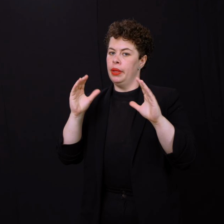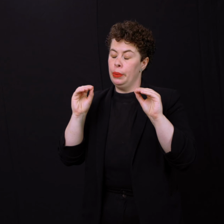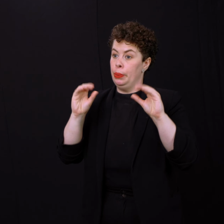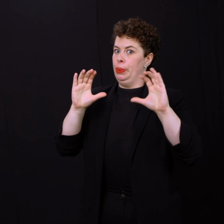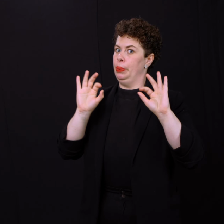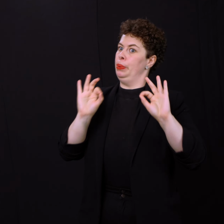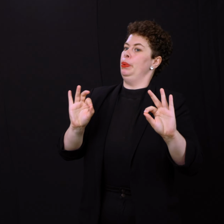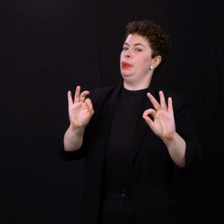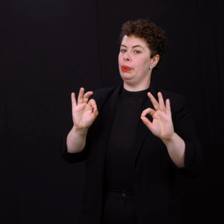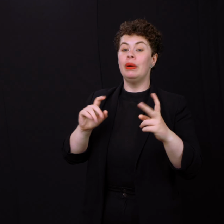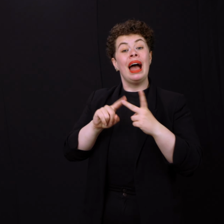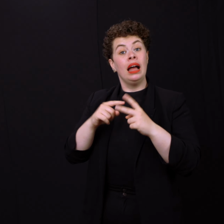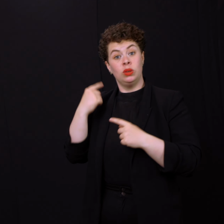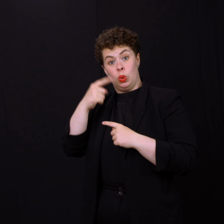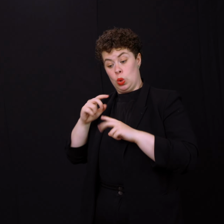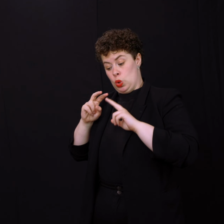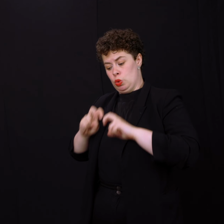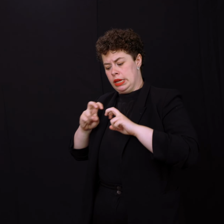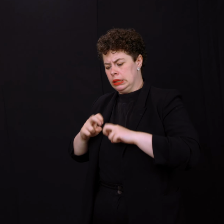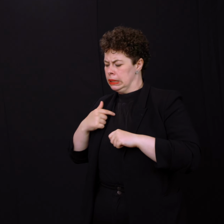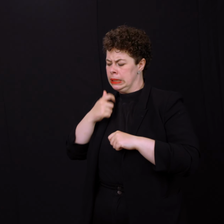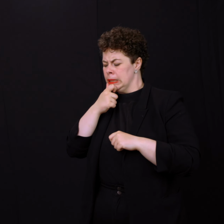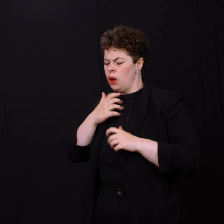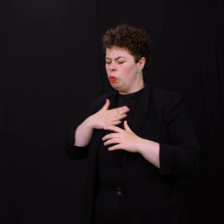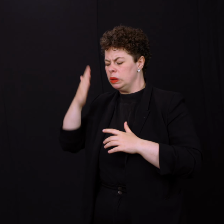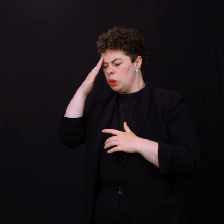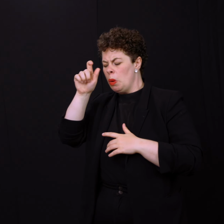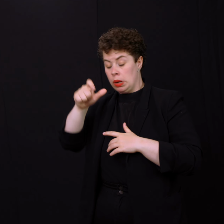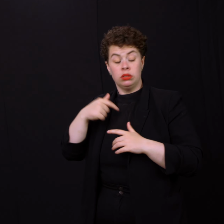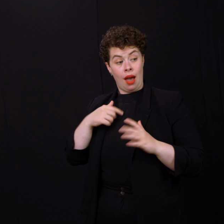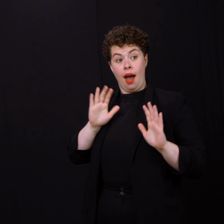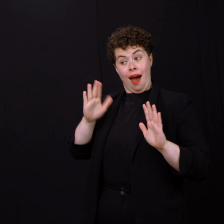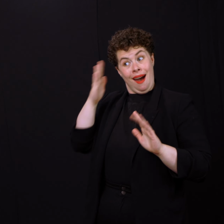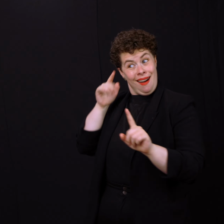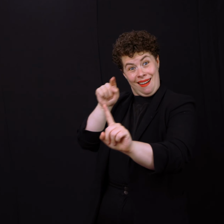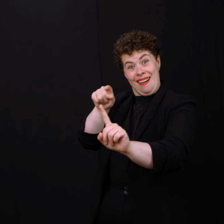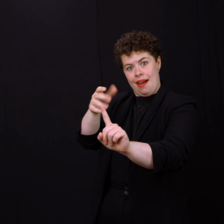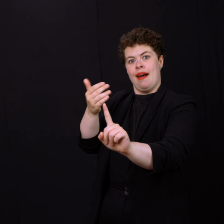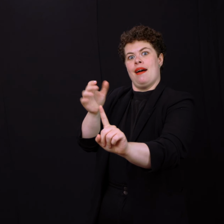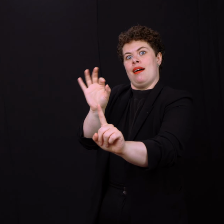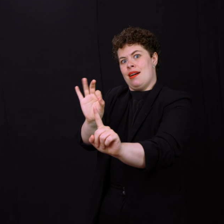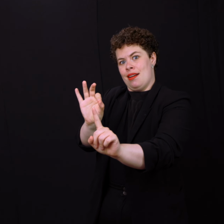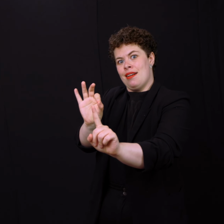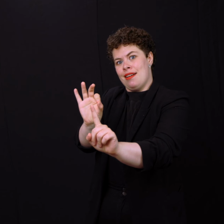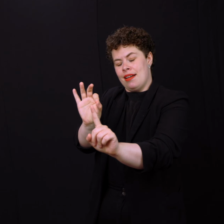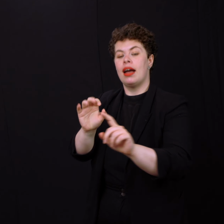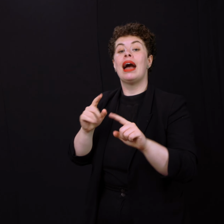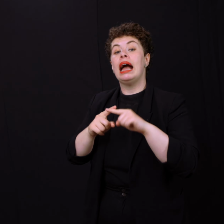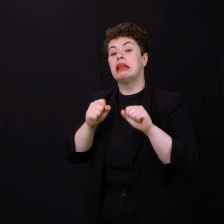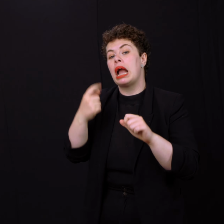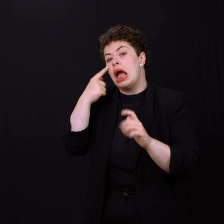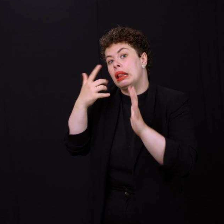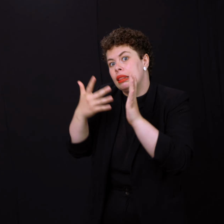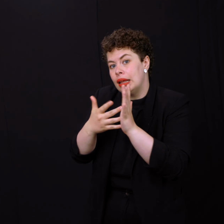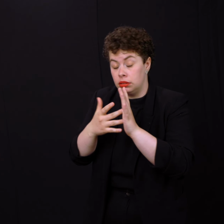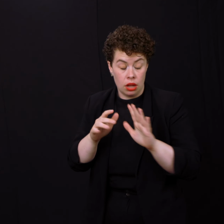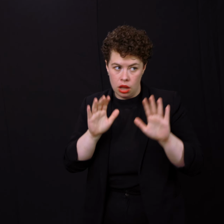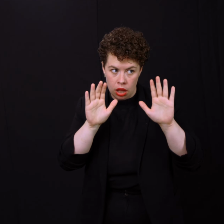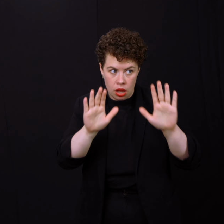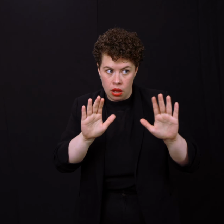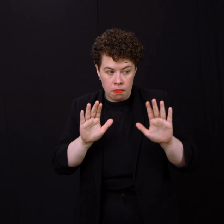are working on their condition directly, and also offer them access to clinical trials. It's a collaborative effort. So it's